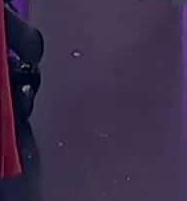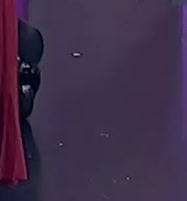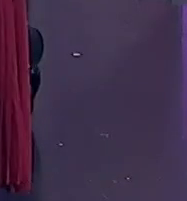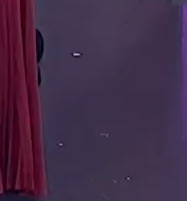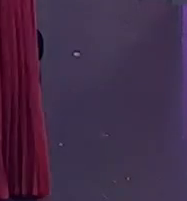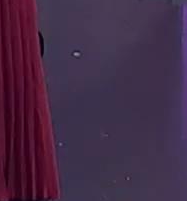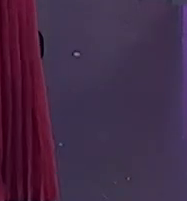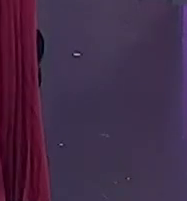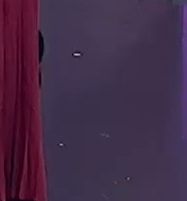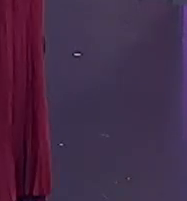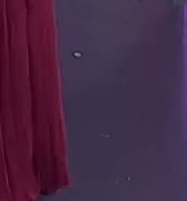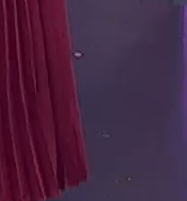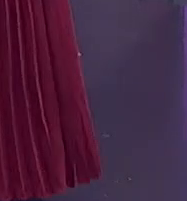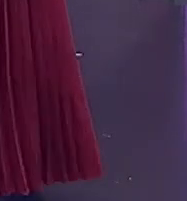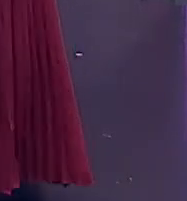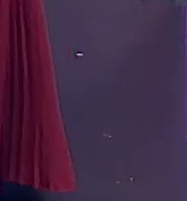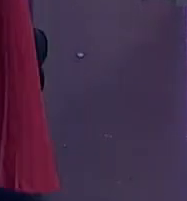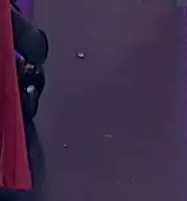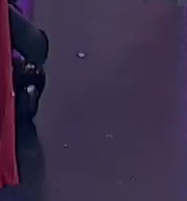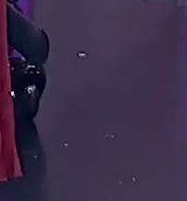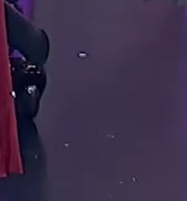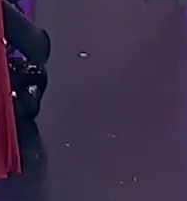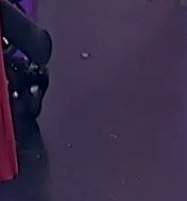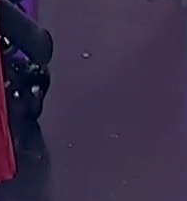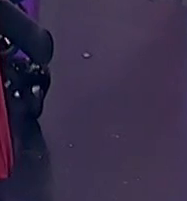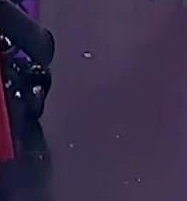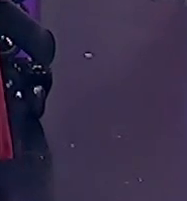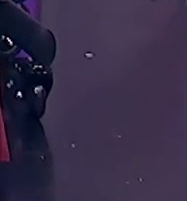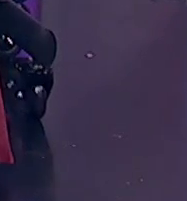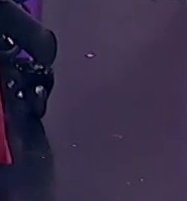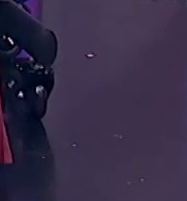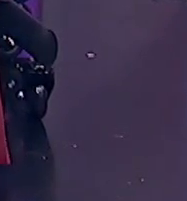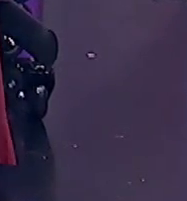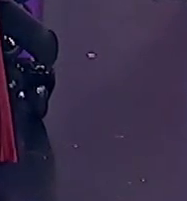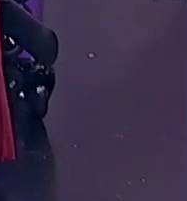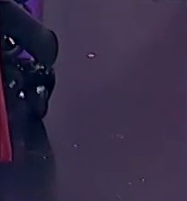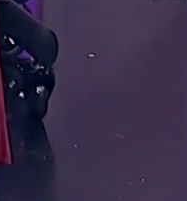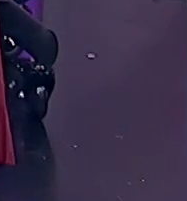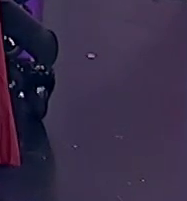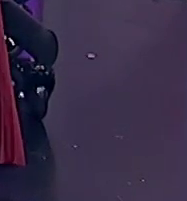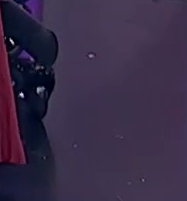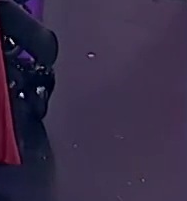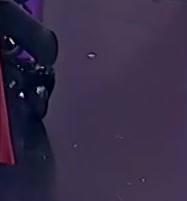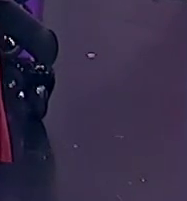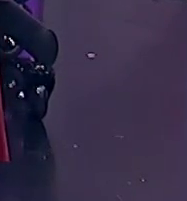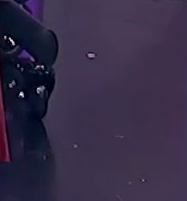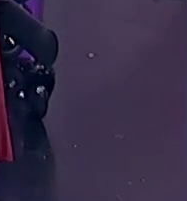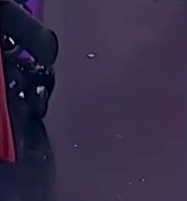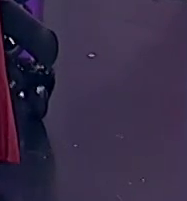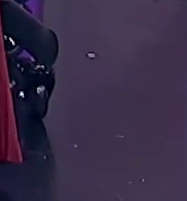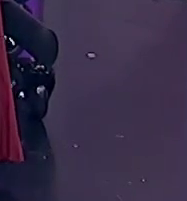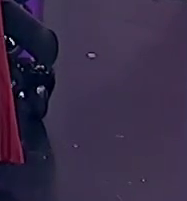eternal summer shall not fade, Nor lose possession of that fair